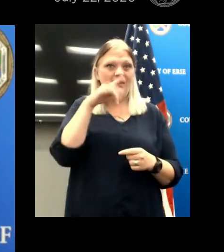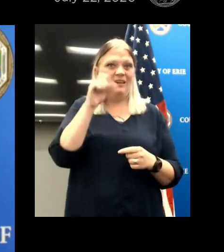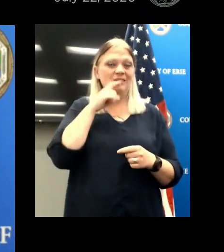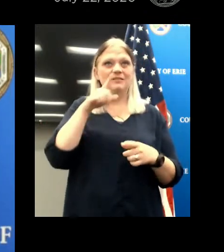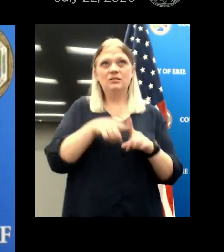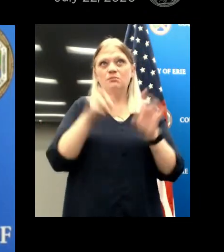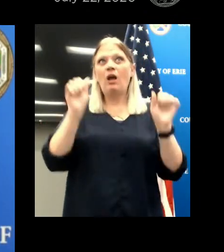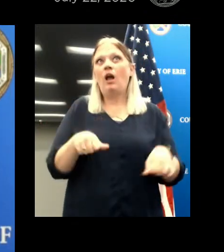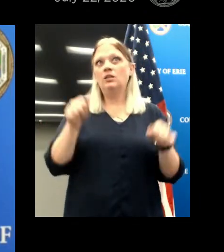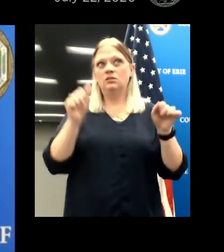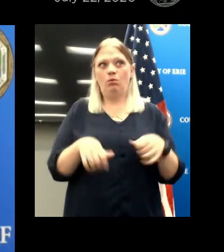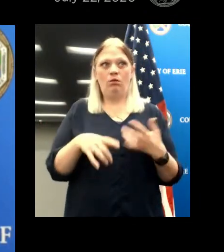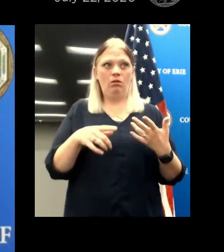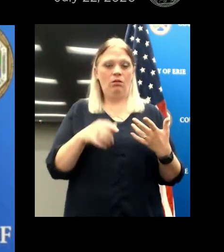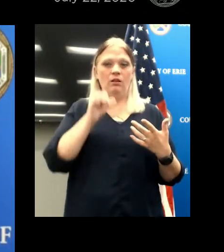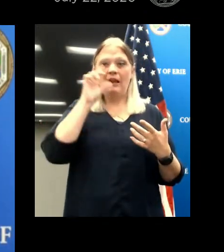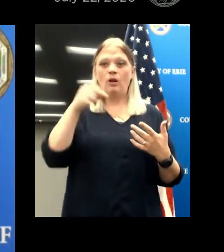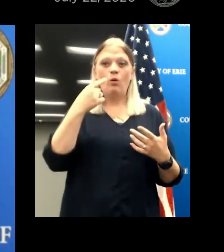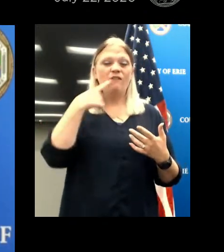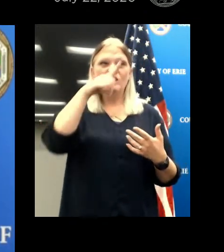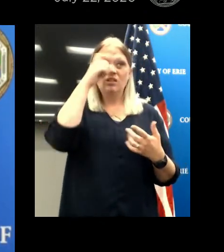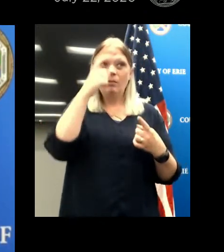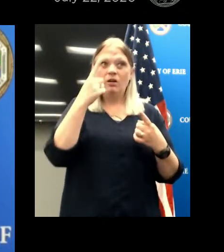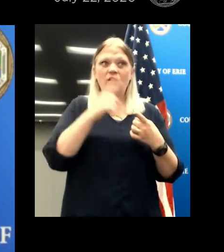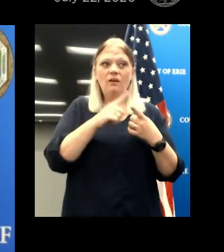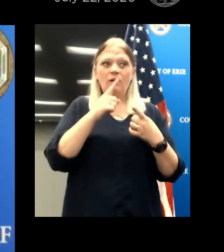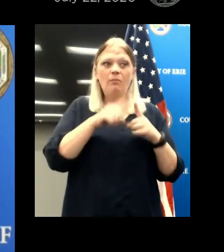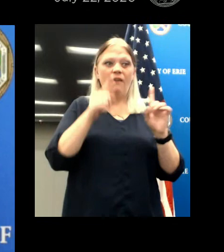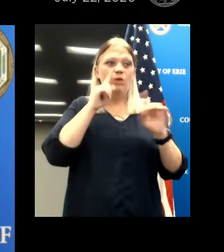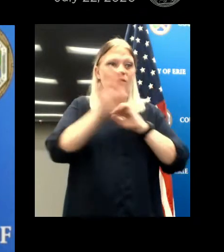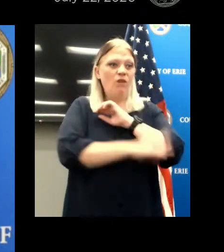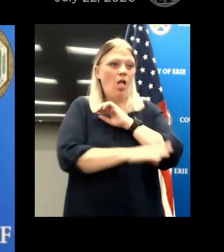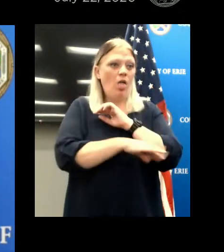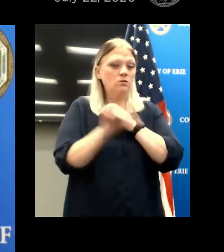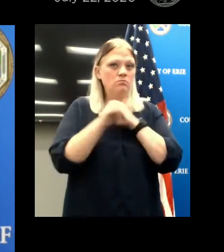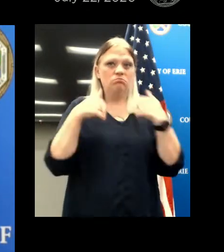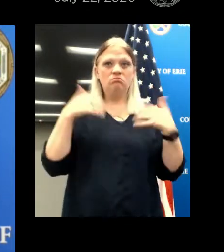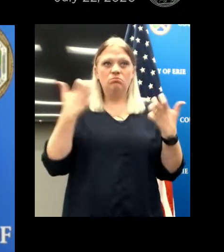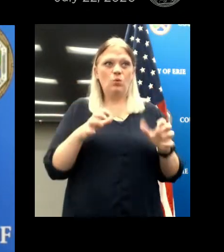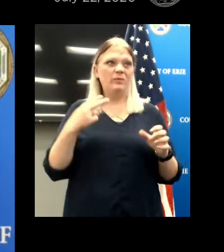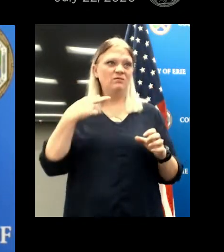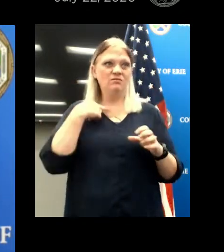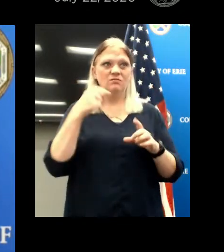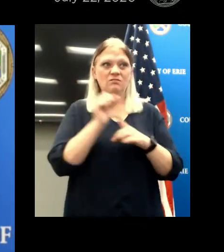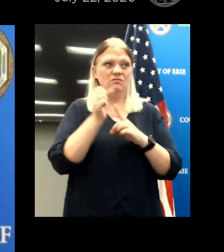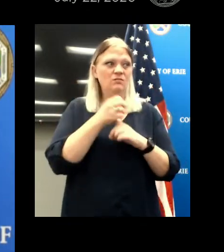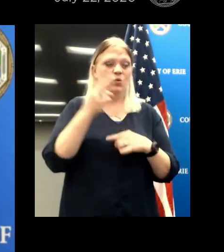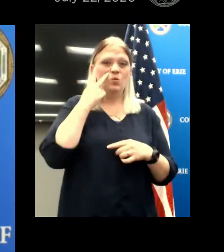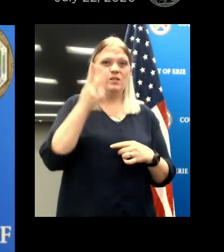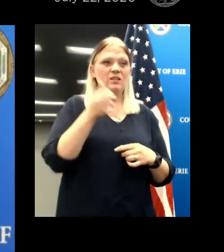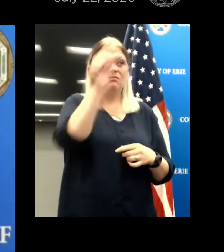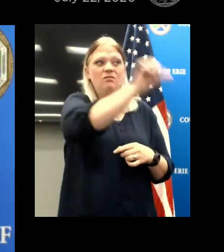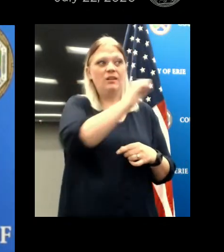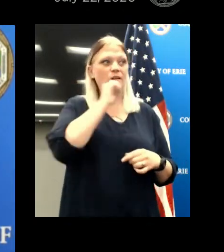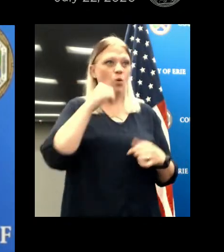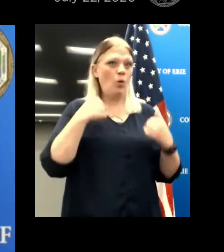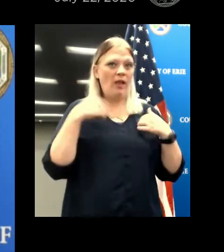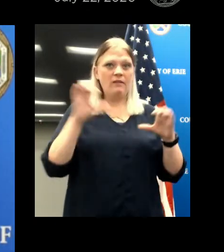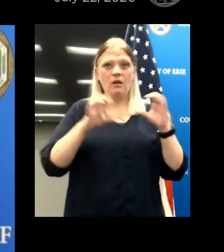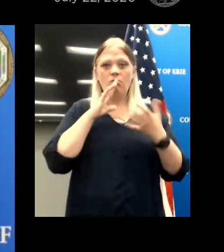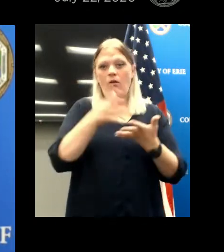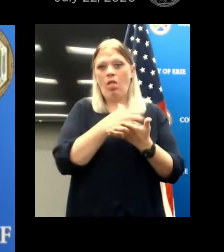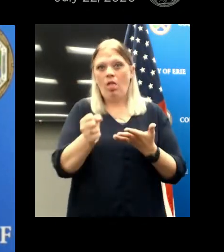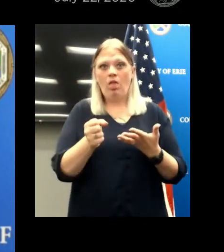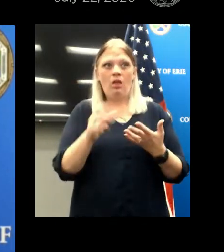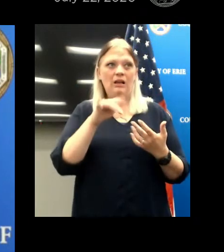could get our hands on for not only the summer, but for the fall, because I didn't want to get in a situation like you're seeing elsewhere where they don't have reagents, so they're running out of